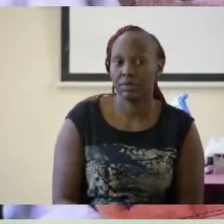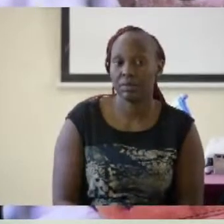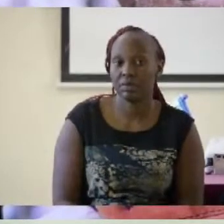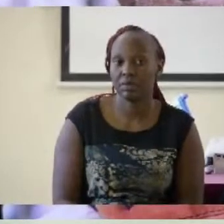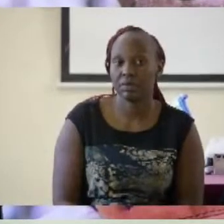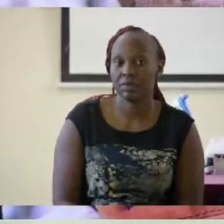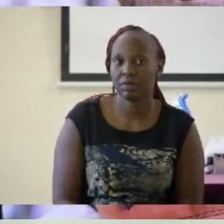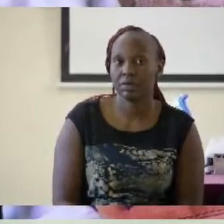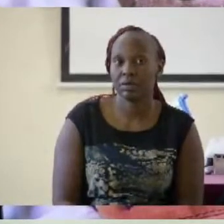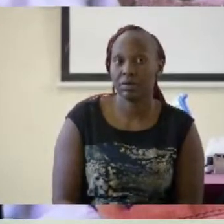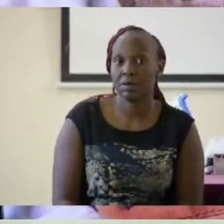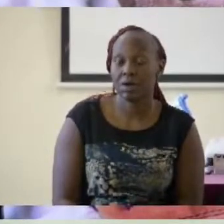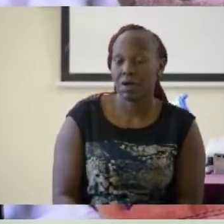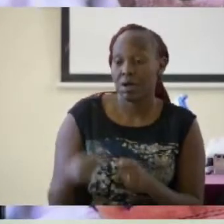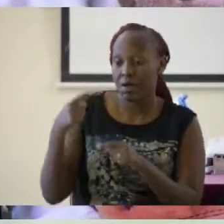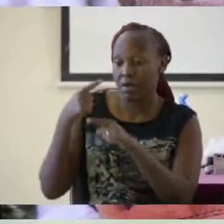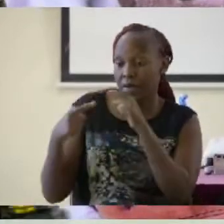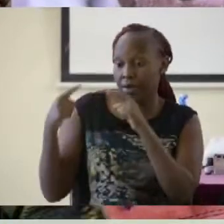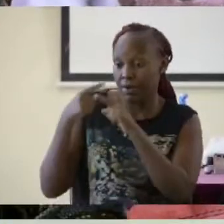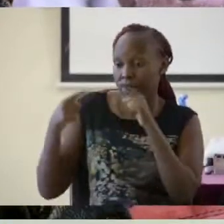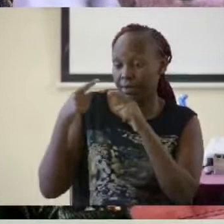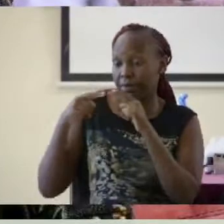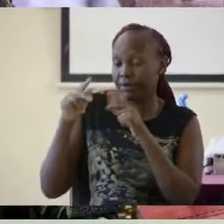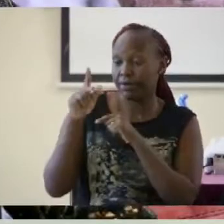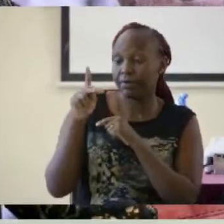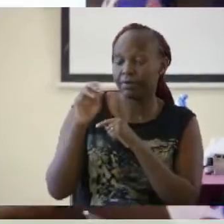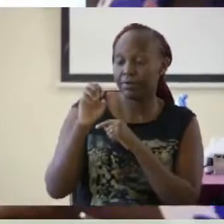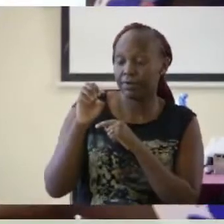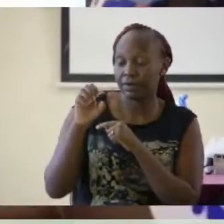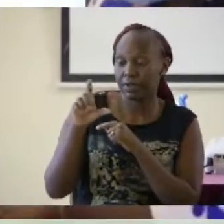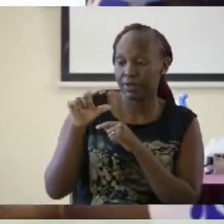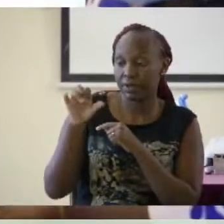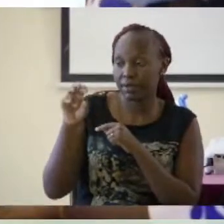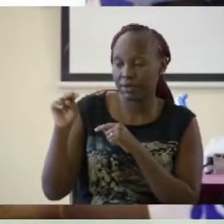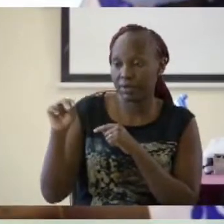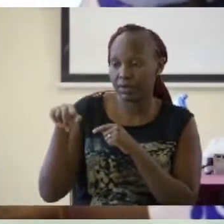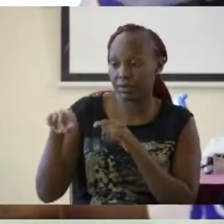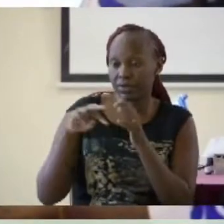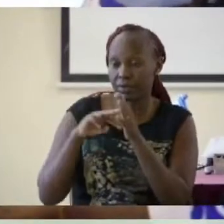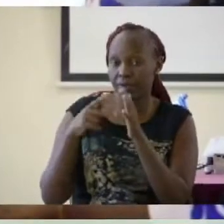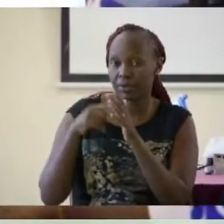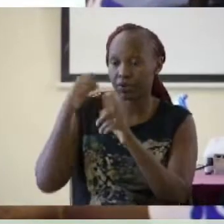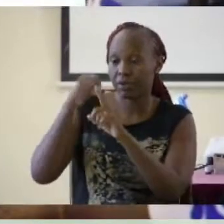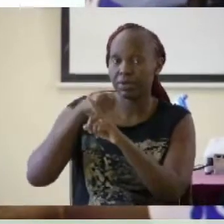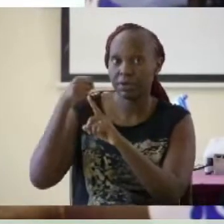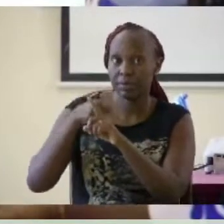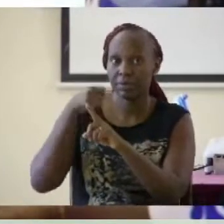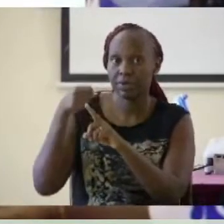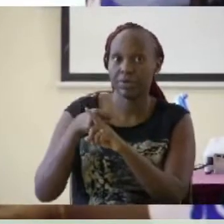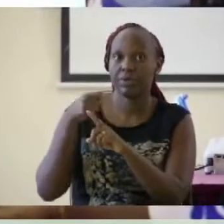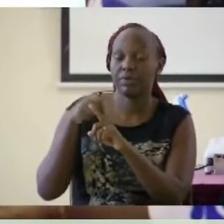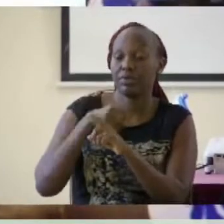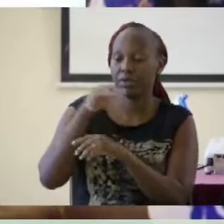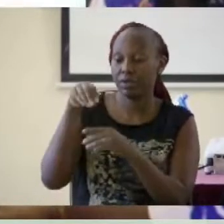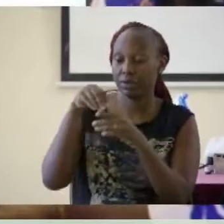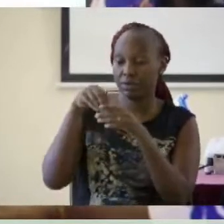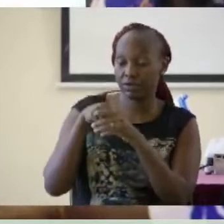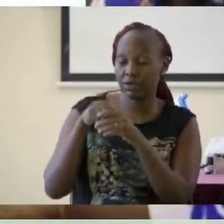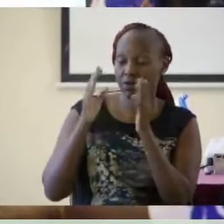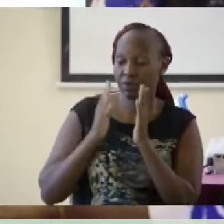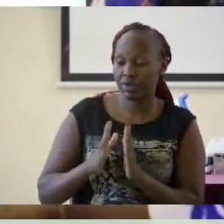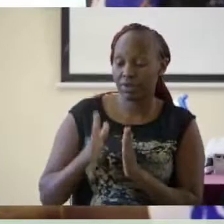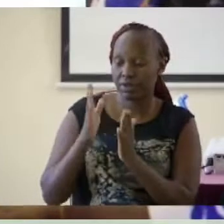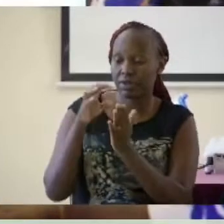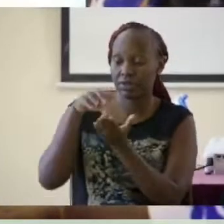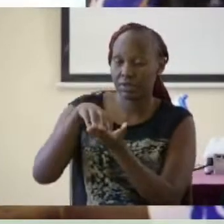following the experience of Kellen on this project, we lobbied for the inclusion of health status as a